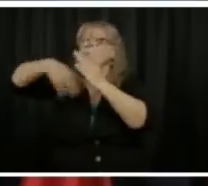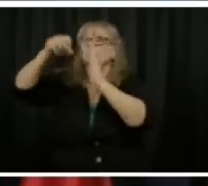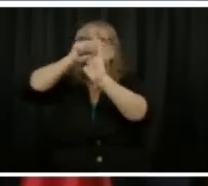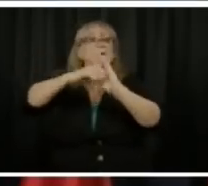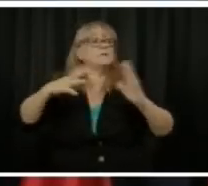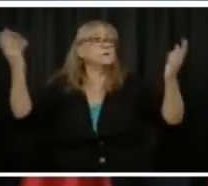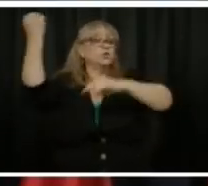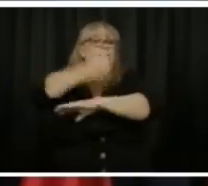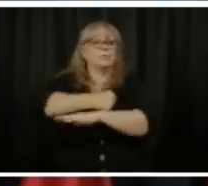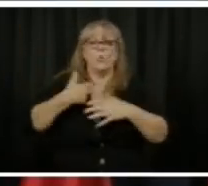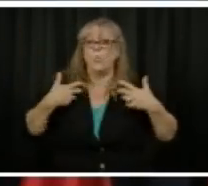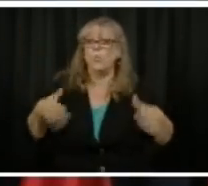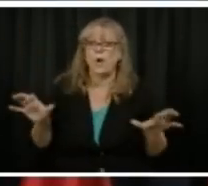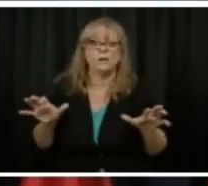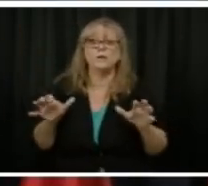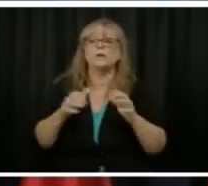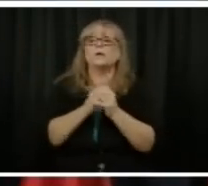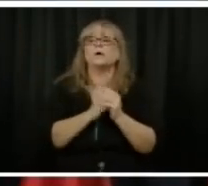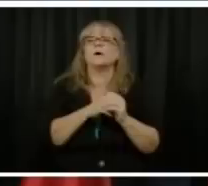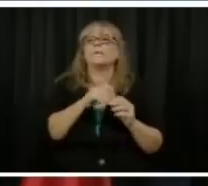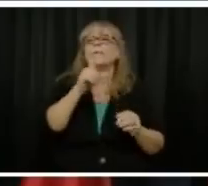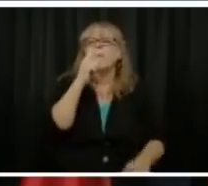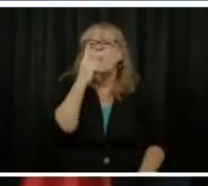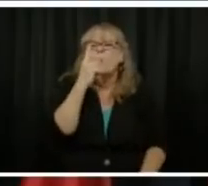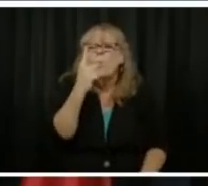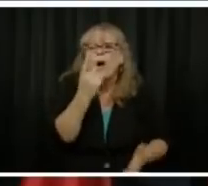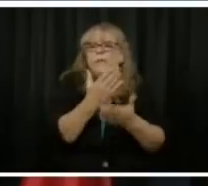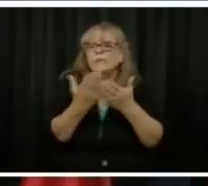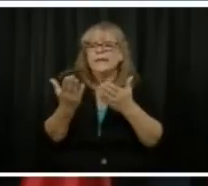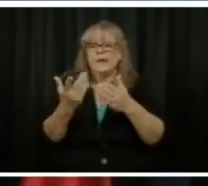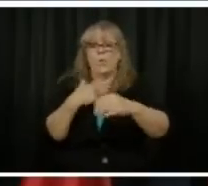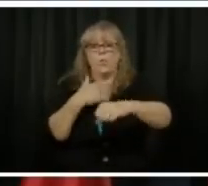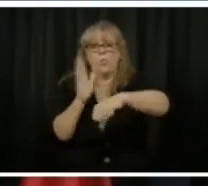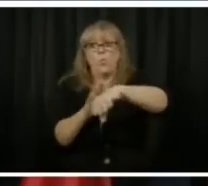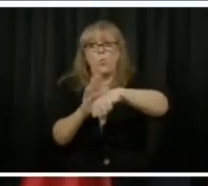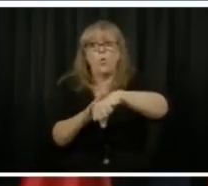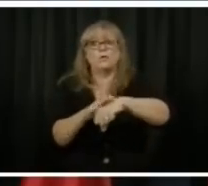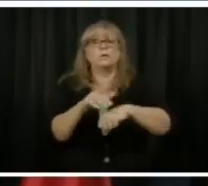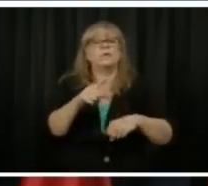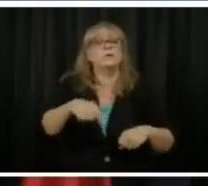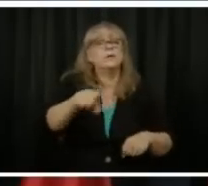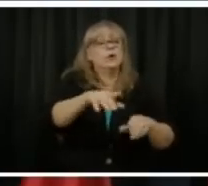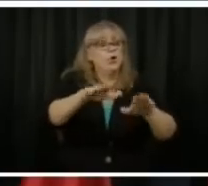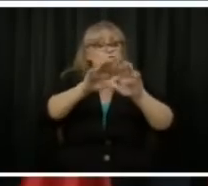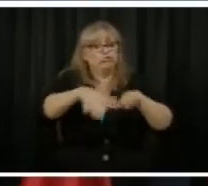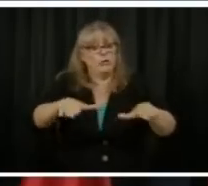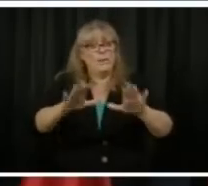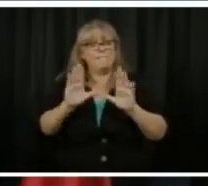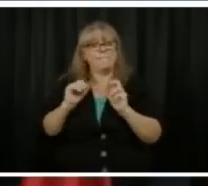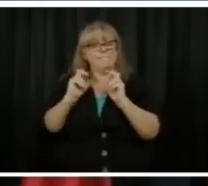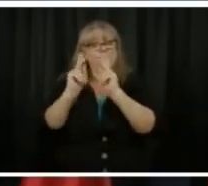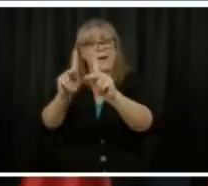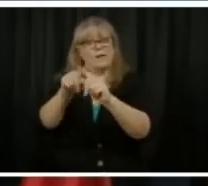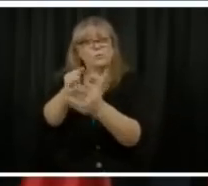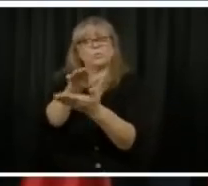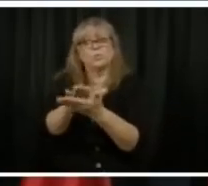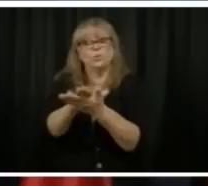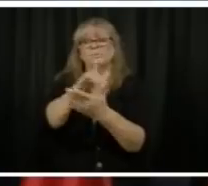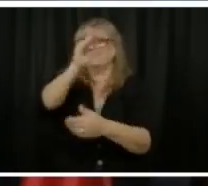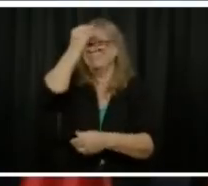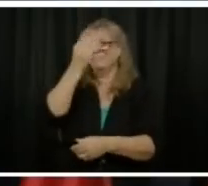classroom, where their education is better served. I have an 8-year-old son, so I know what it's like to be working